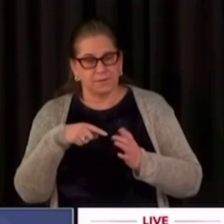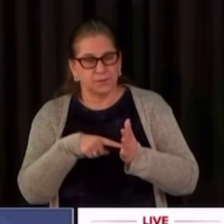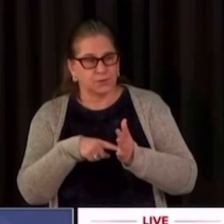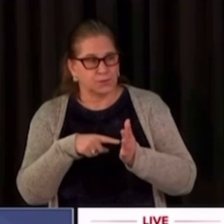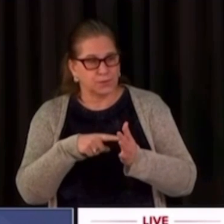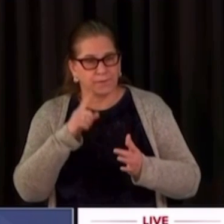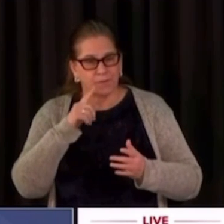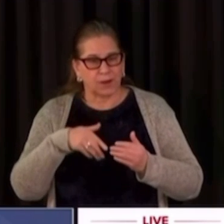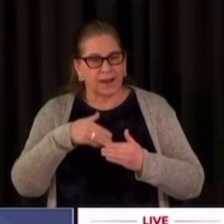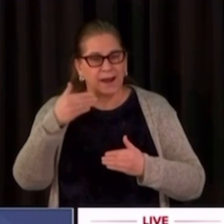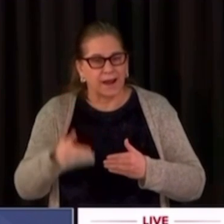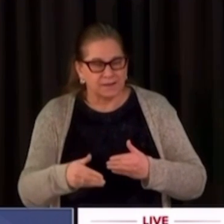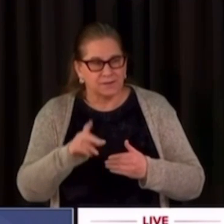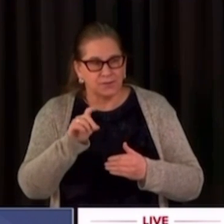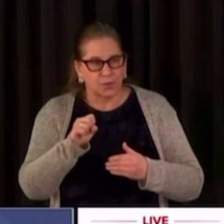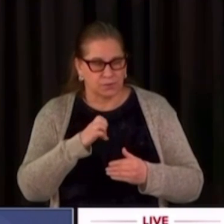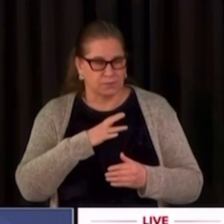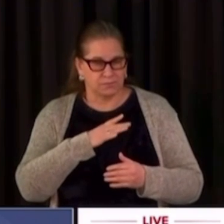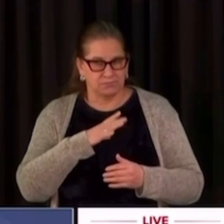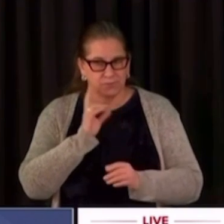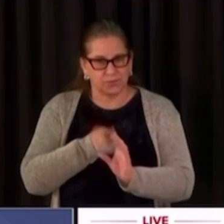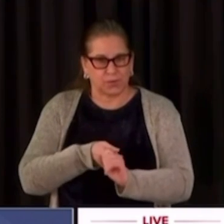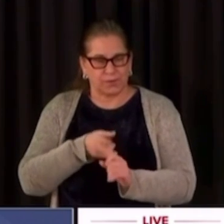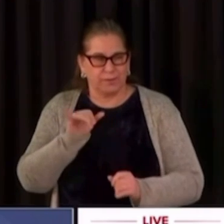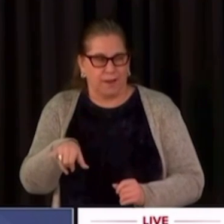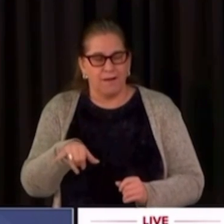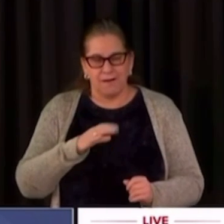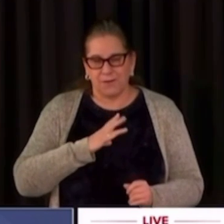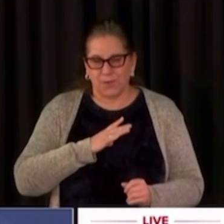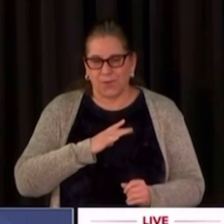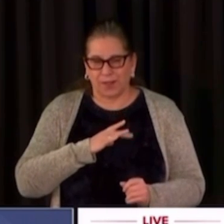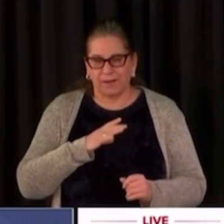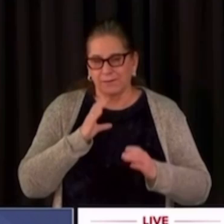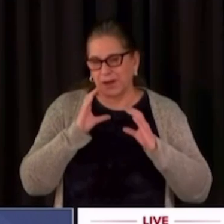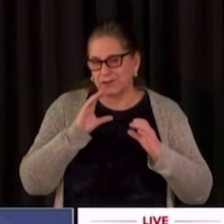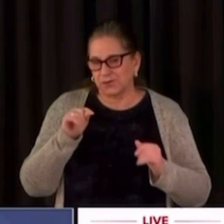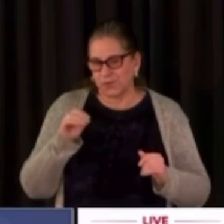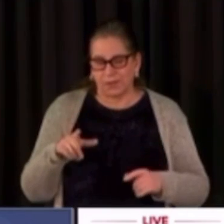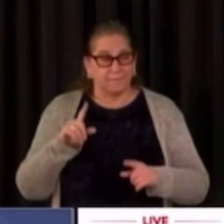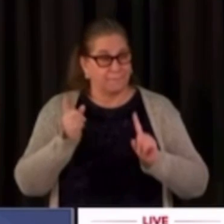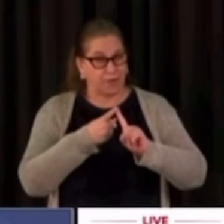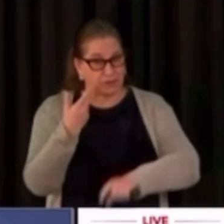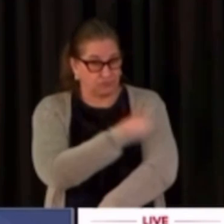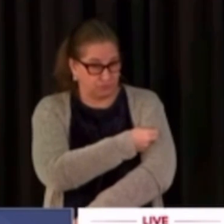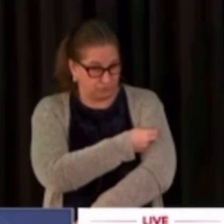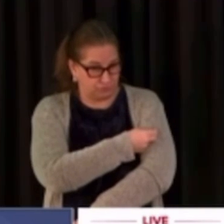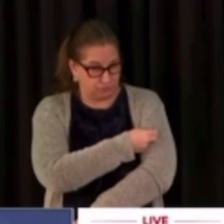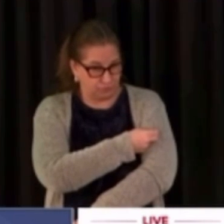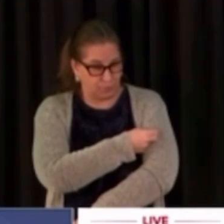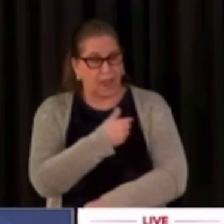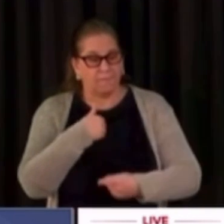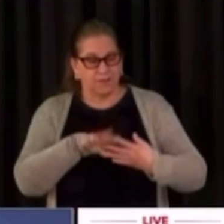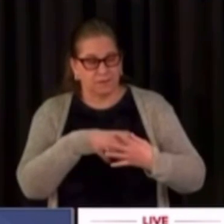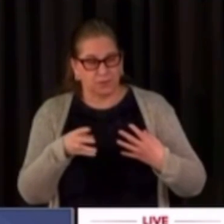of our providers are scheduling as you leave. Once you get your first dose, it will remind you to schedule that appointment. Once you